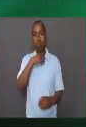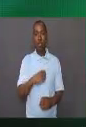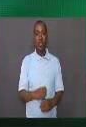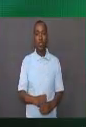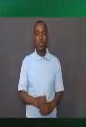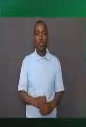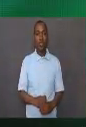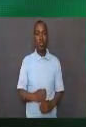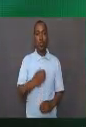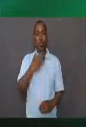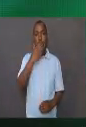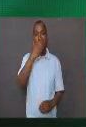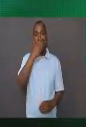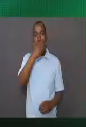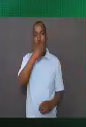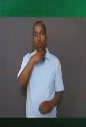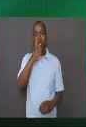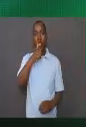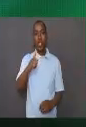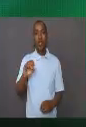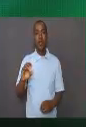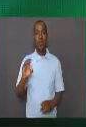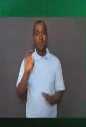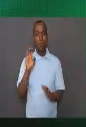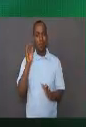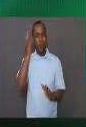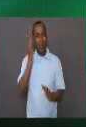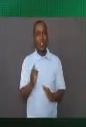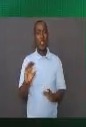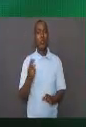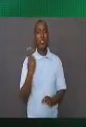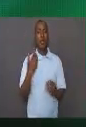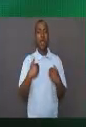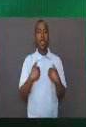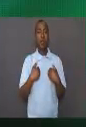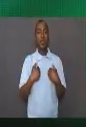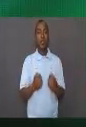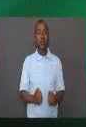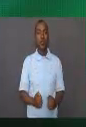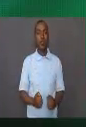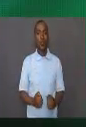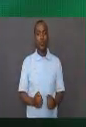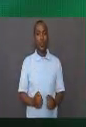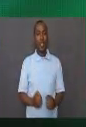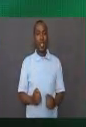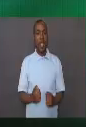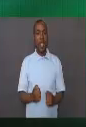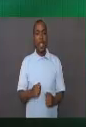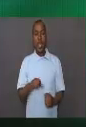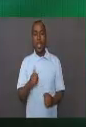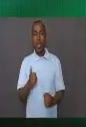air oven, must be used. The tool used to transfer